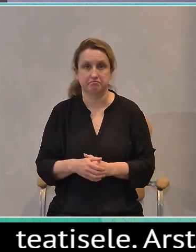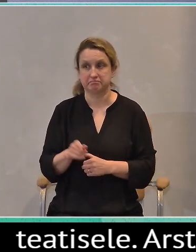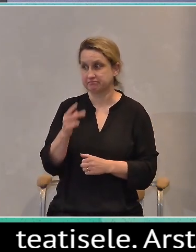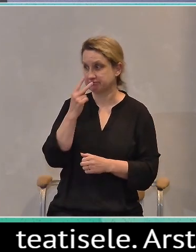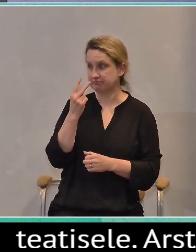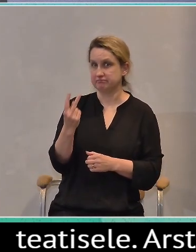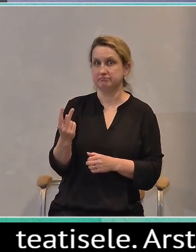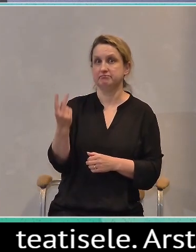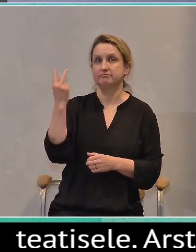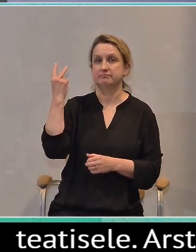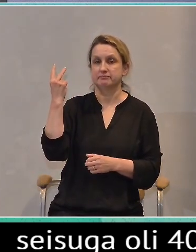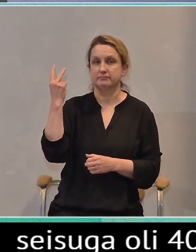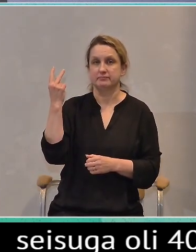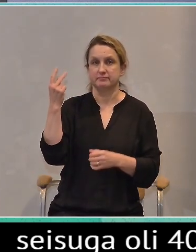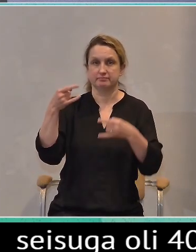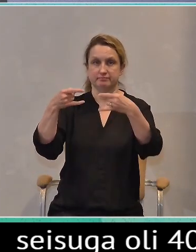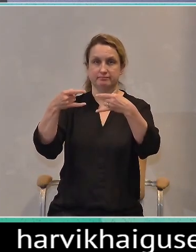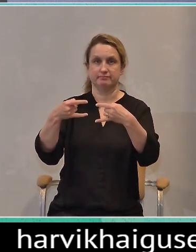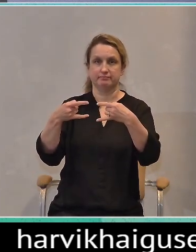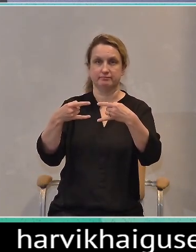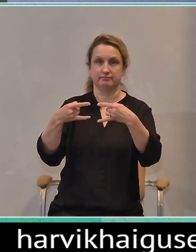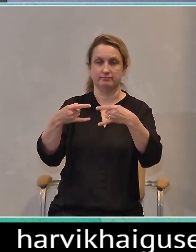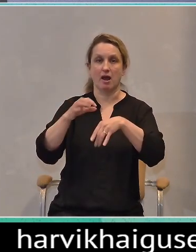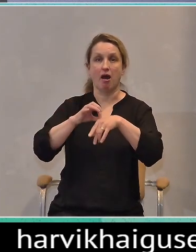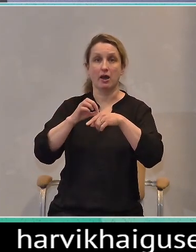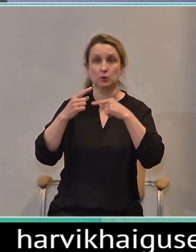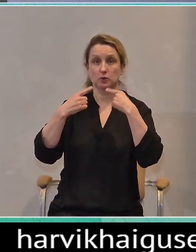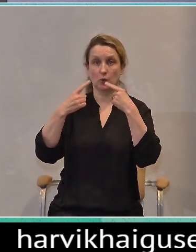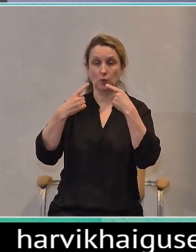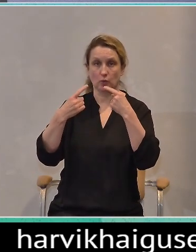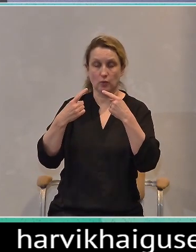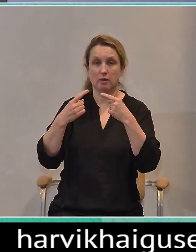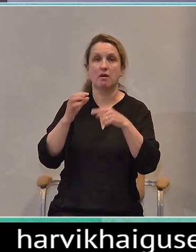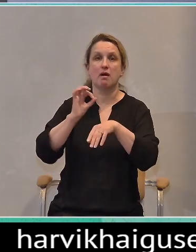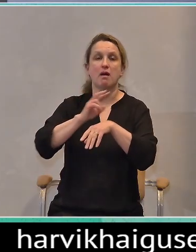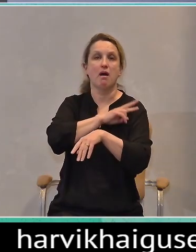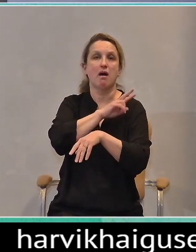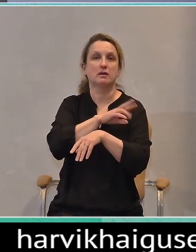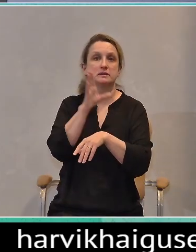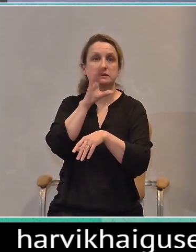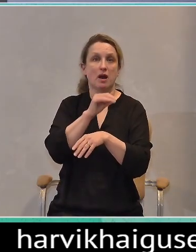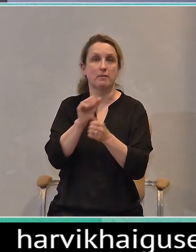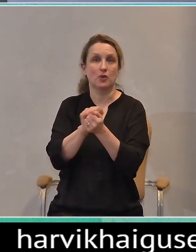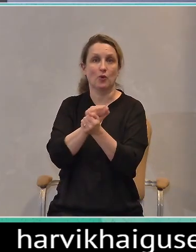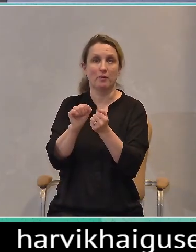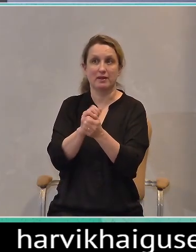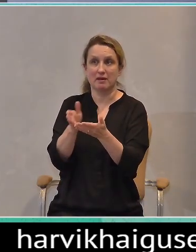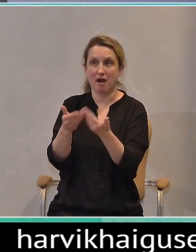4,500 such rare disease patient entries.